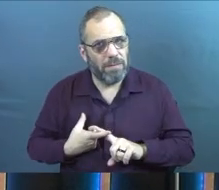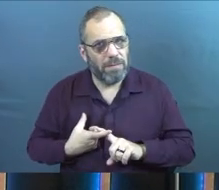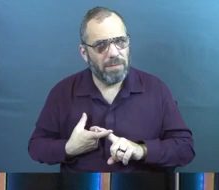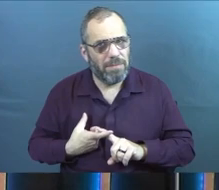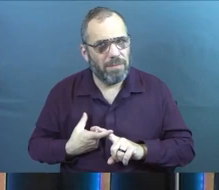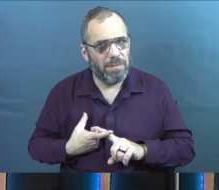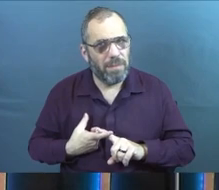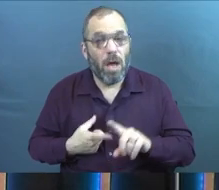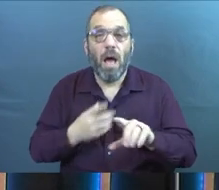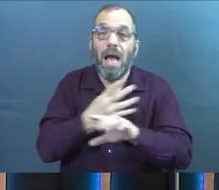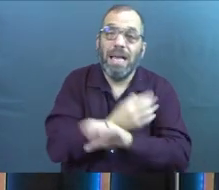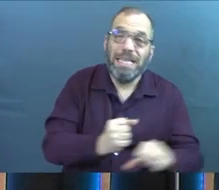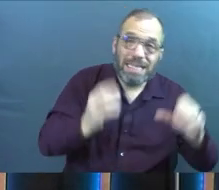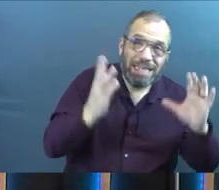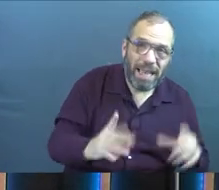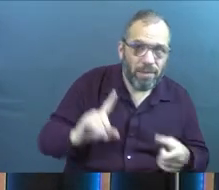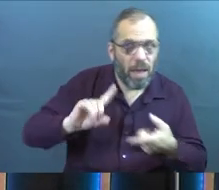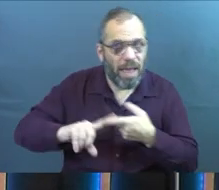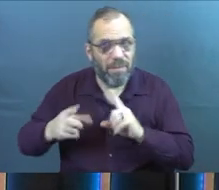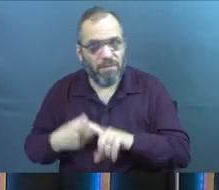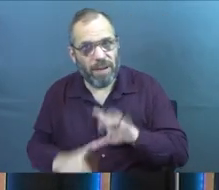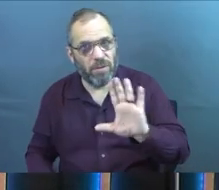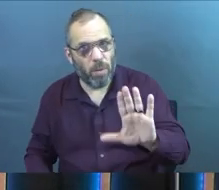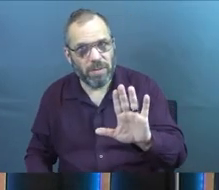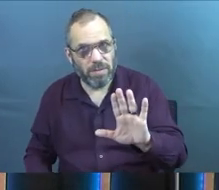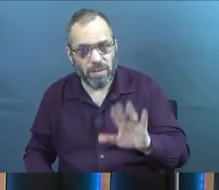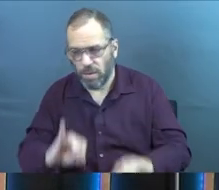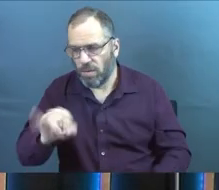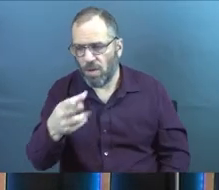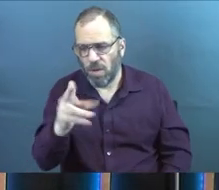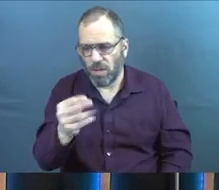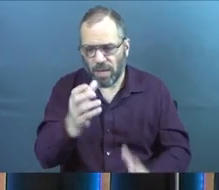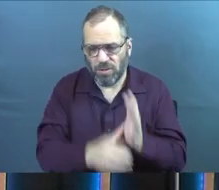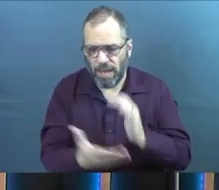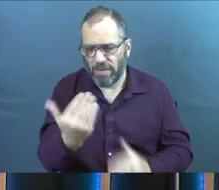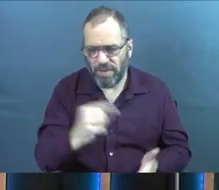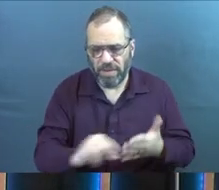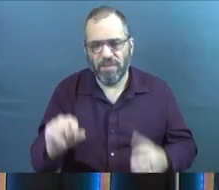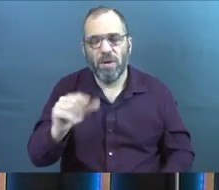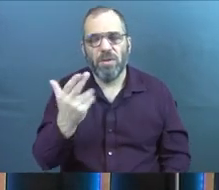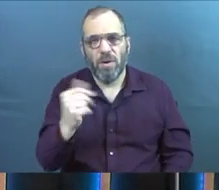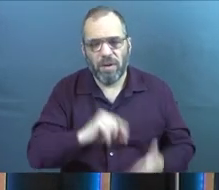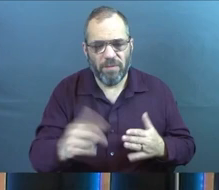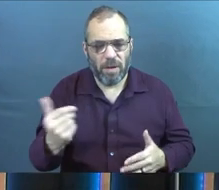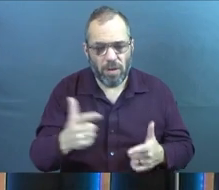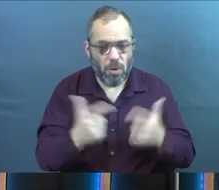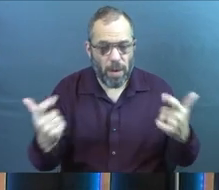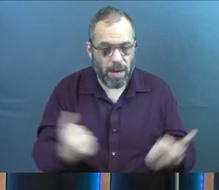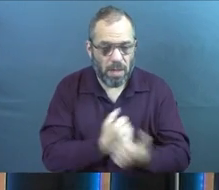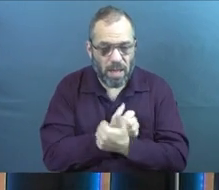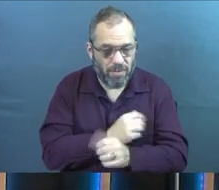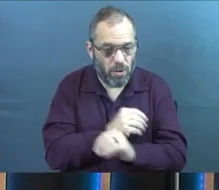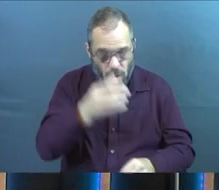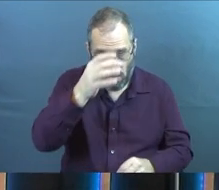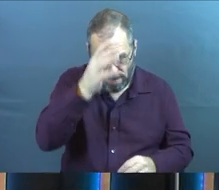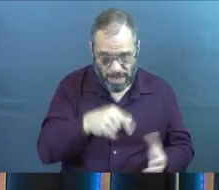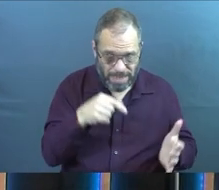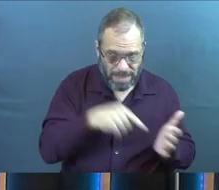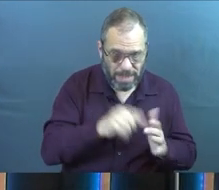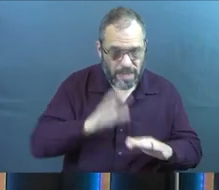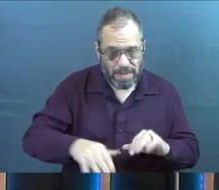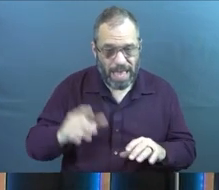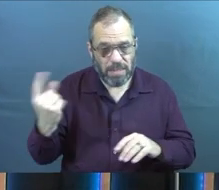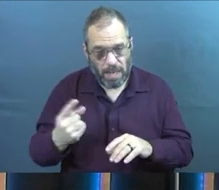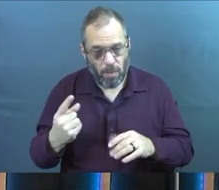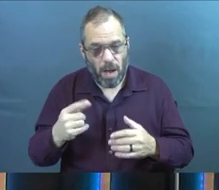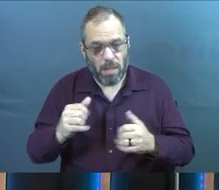Jesus wants to be your Savior, and he wants to be your friend. John 15, verses 13 through 15 says, "Greater love has no one than this,